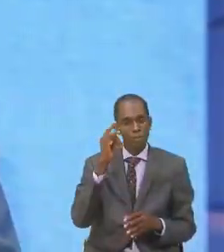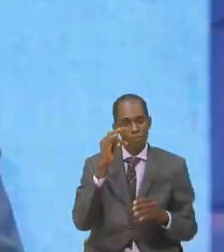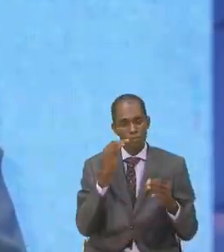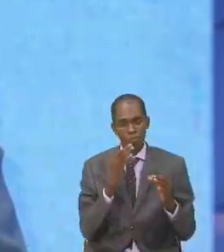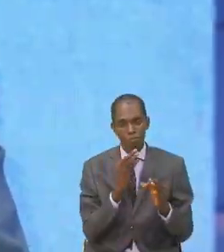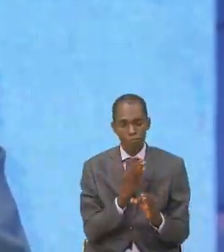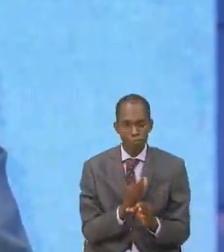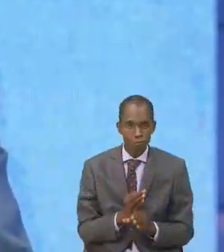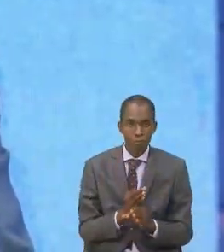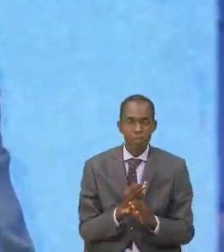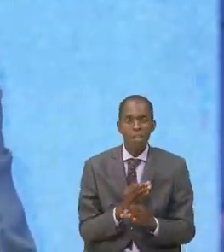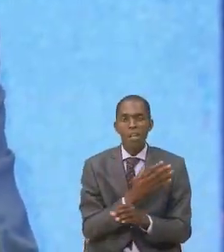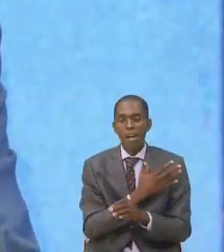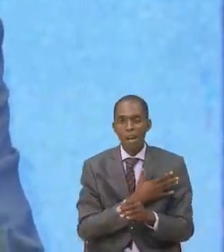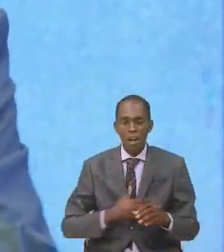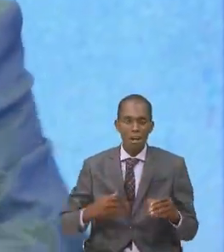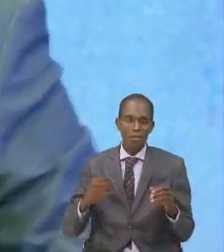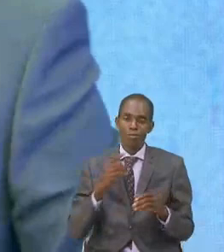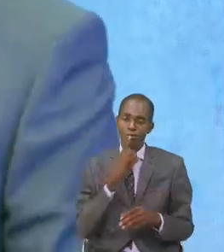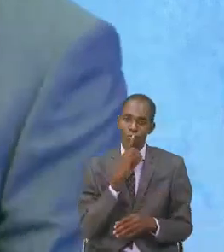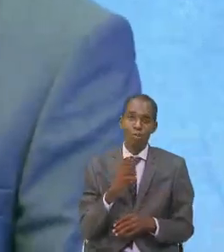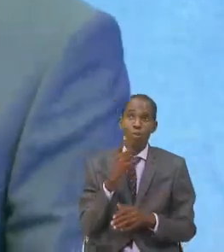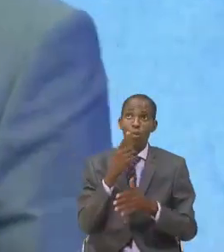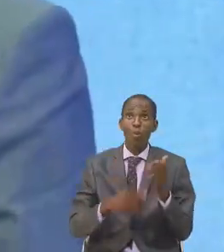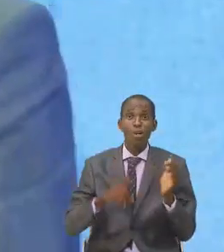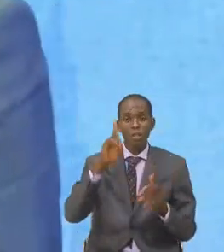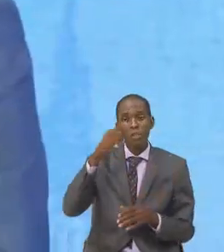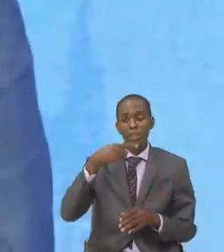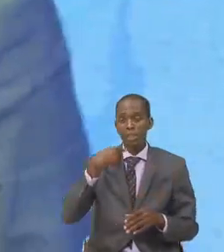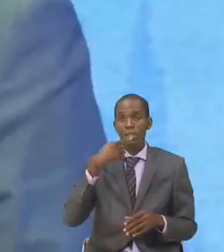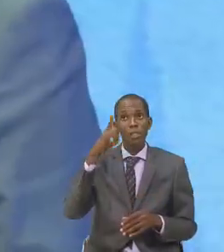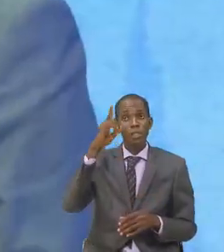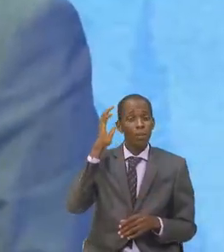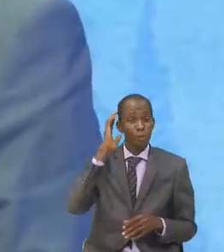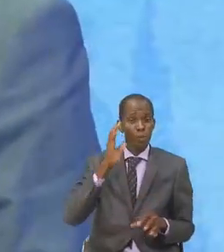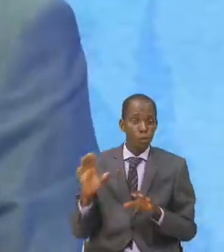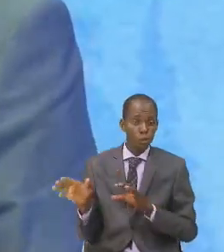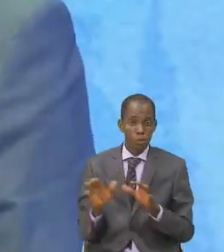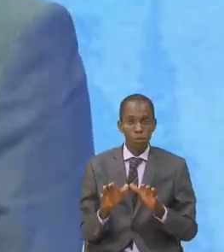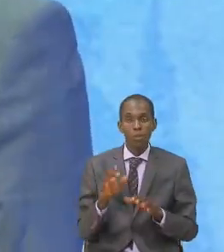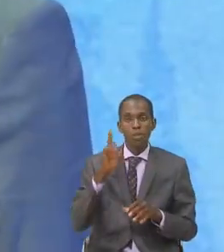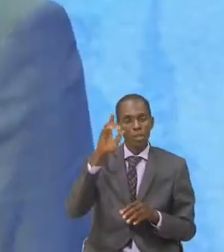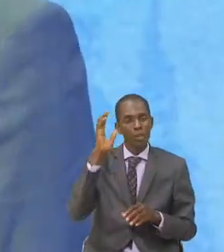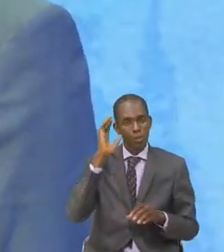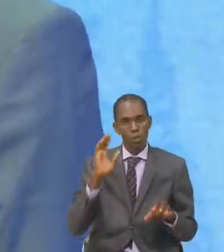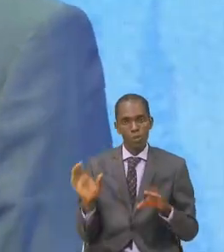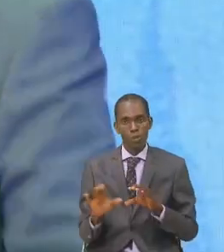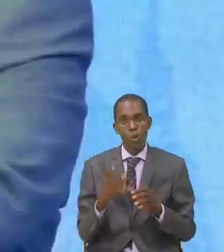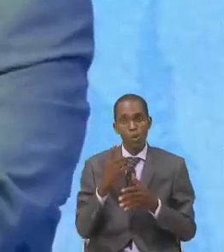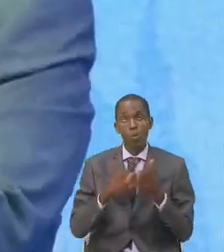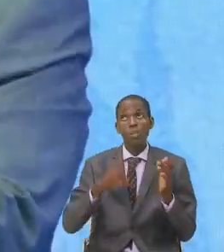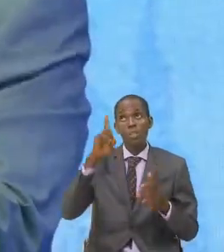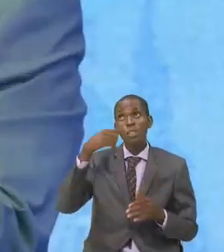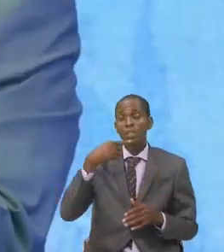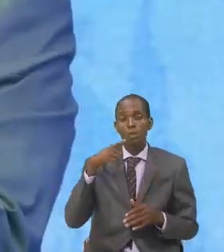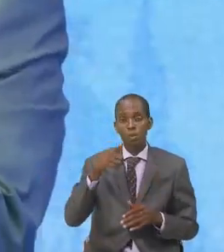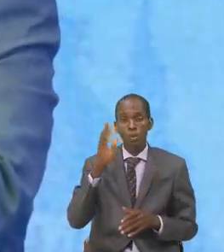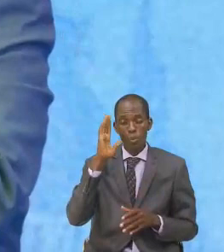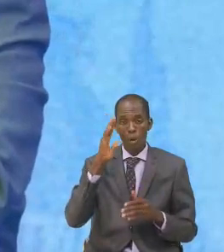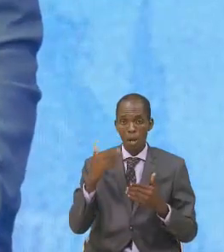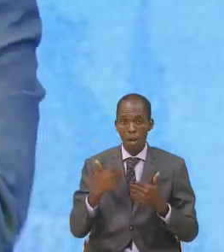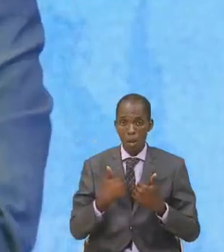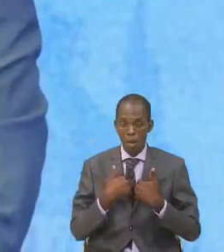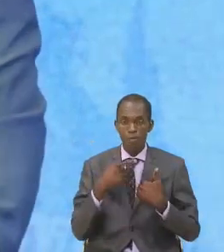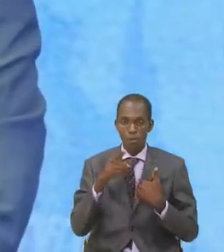is faithful and true, that what he said he will do, he will do. And what he said